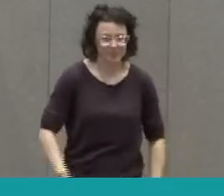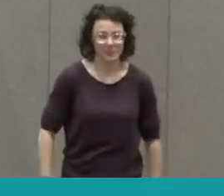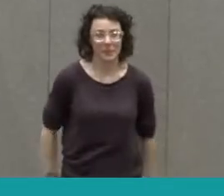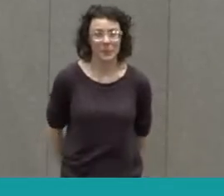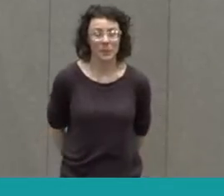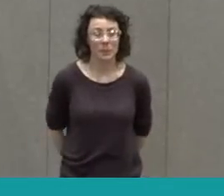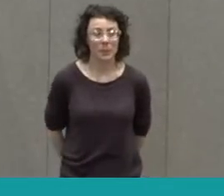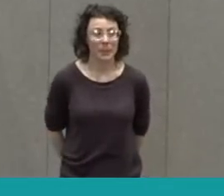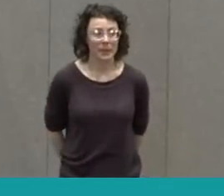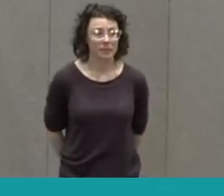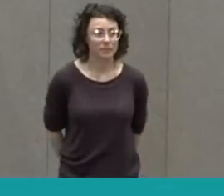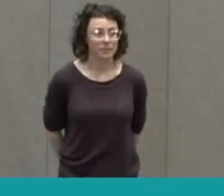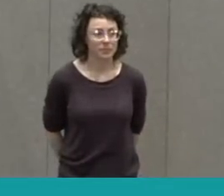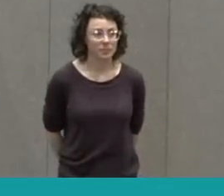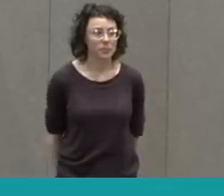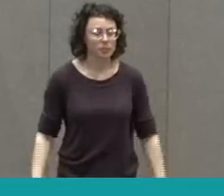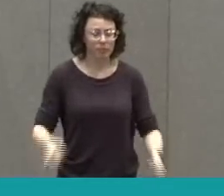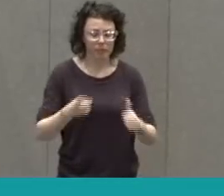So I'm going to take,